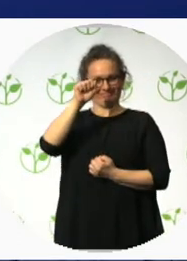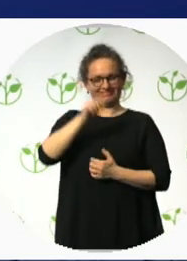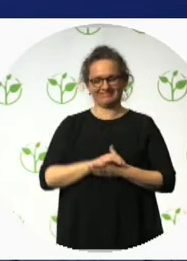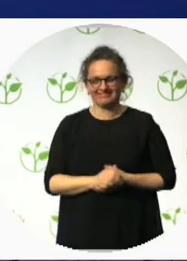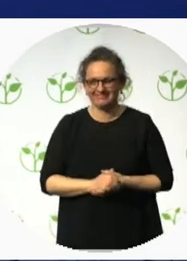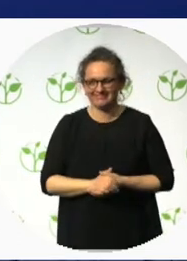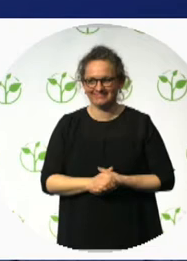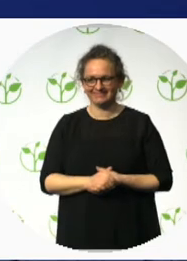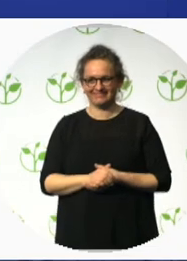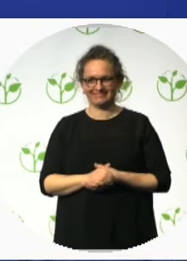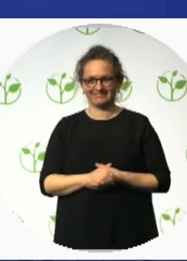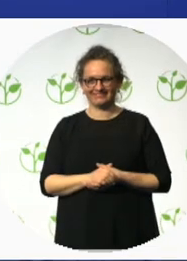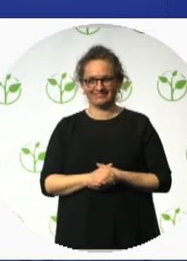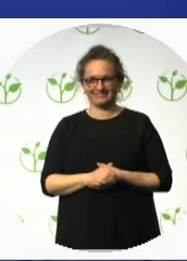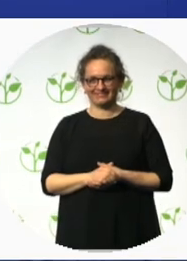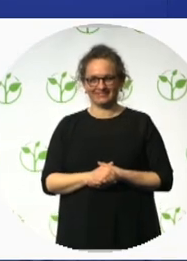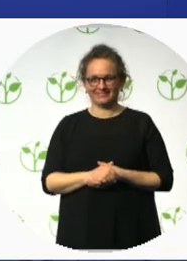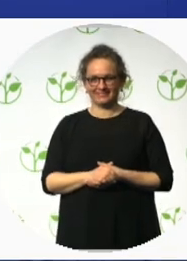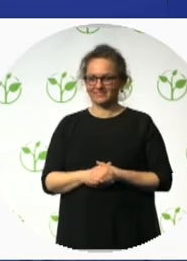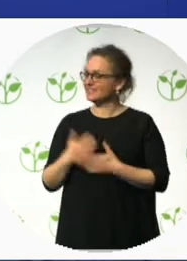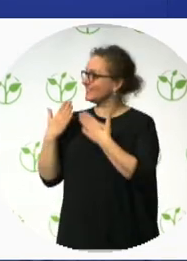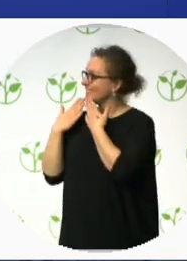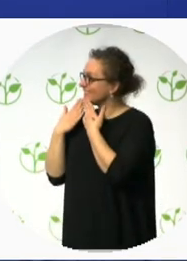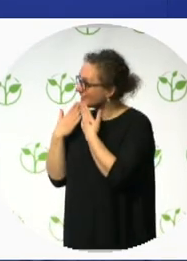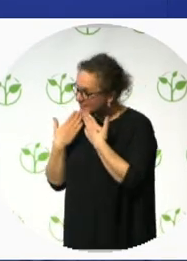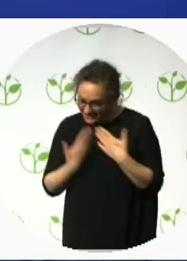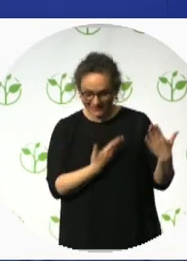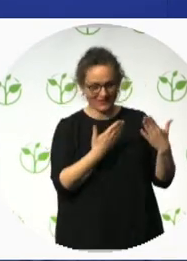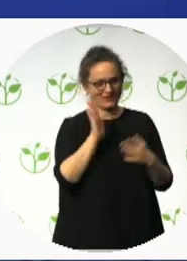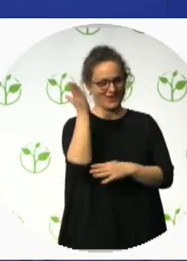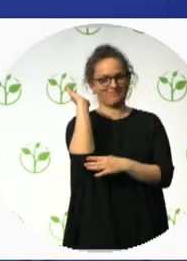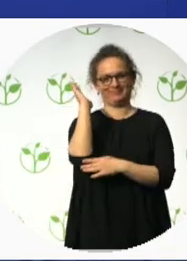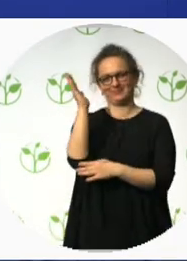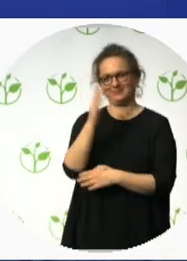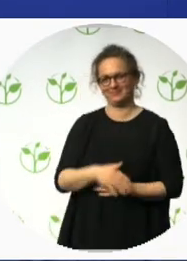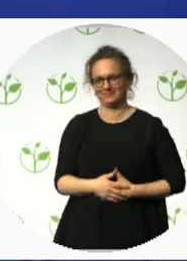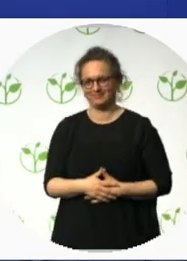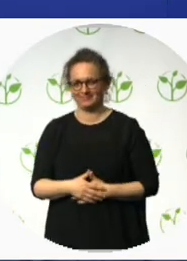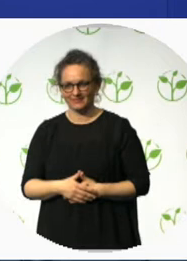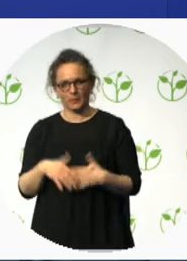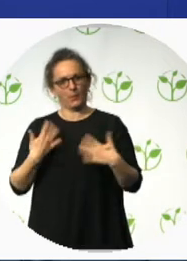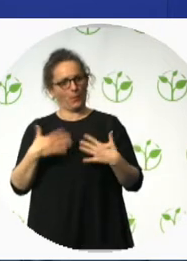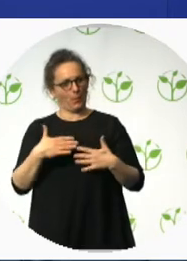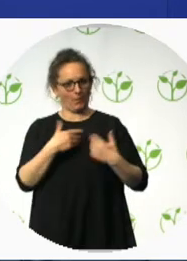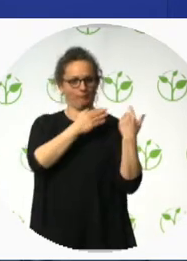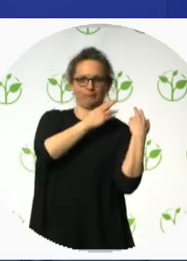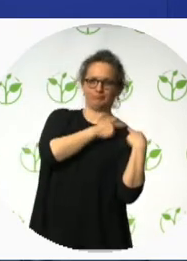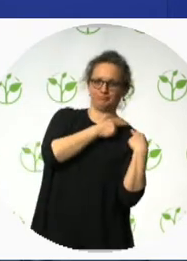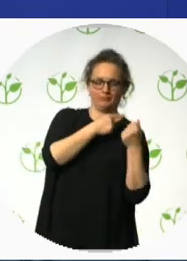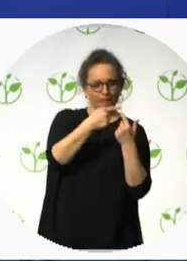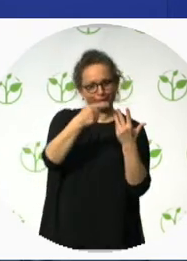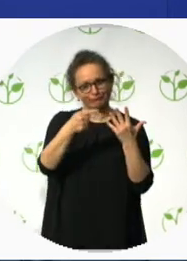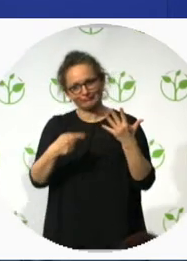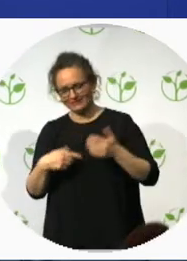Thank you very much indeed. That's quite a task you've set yourself there. And finally, but not